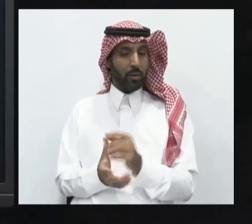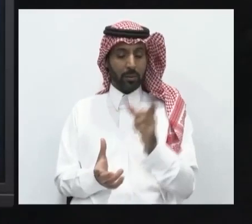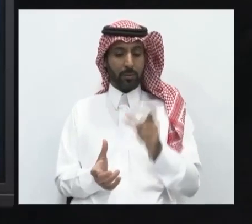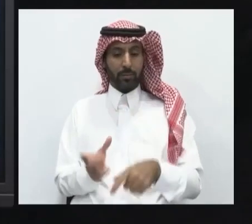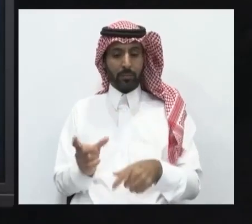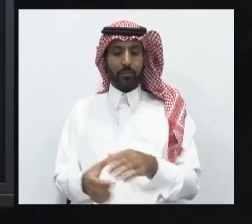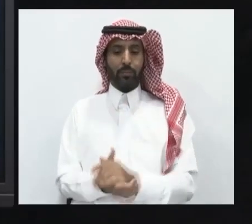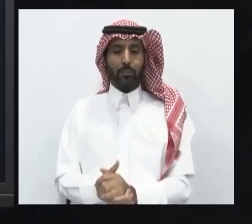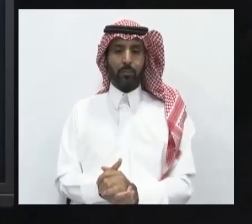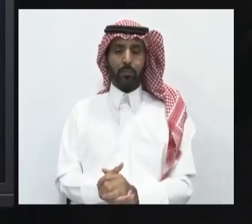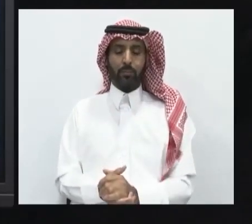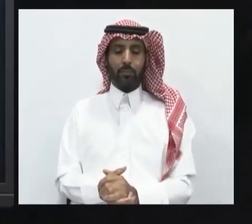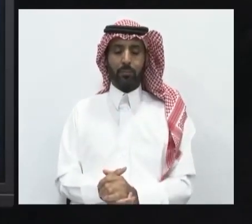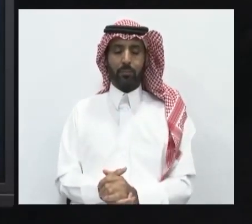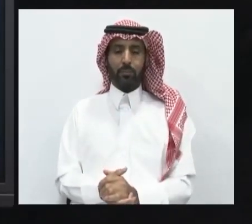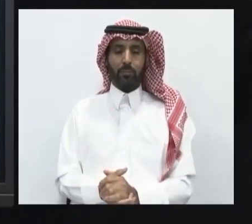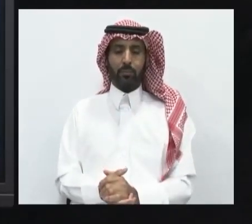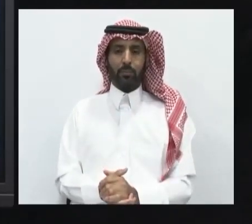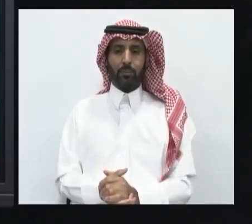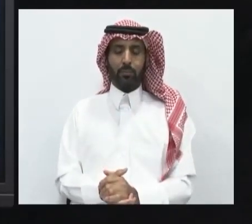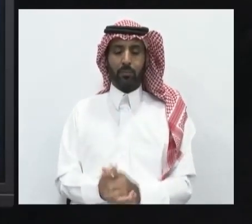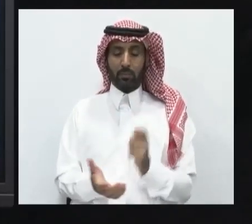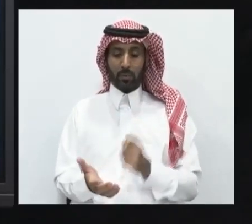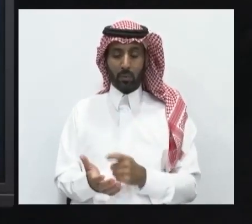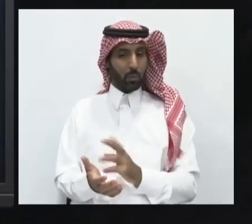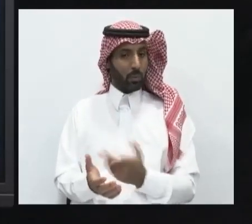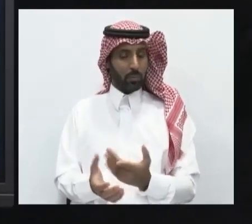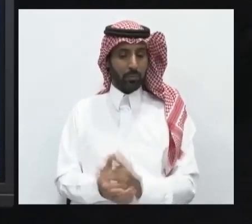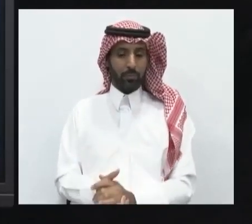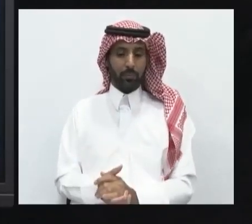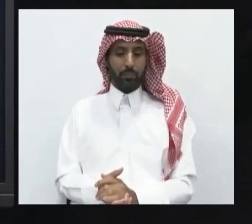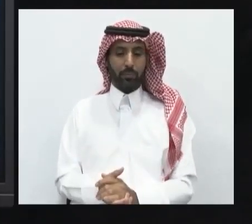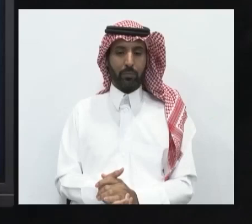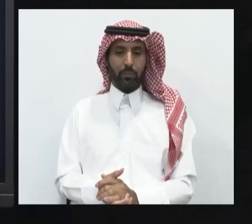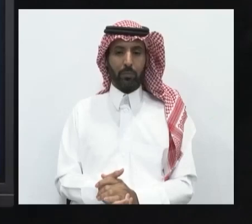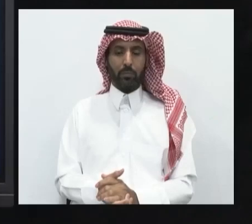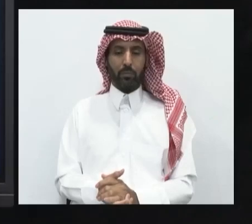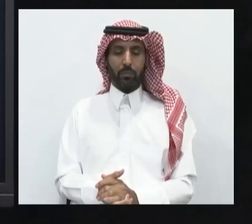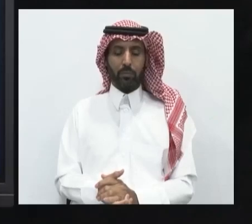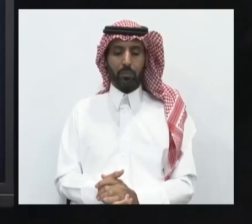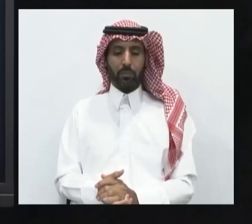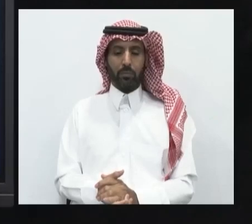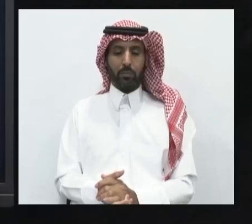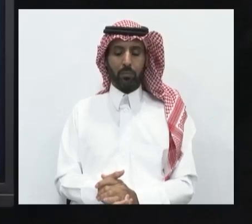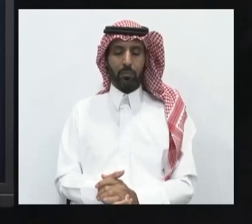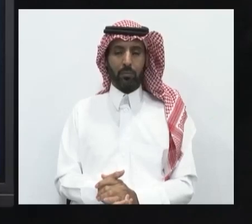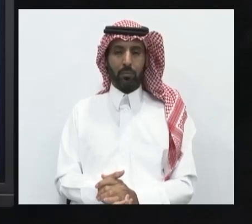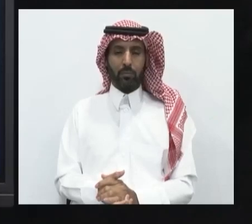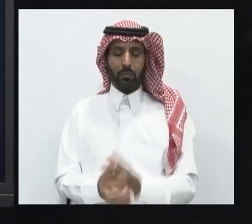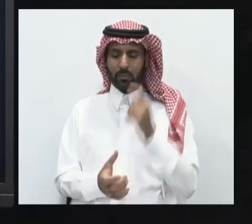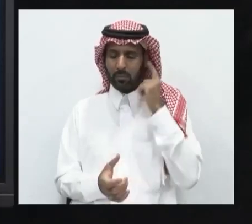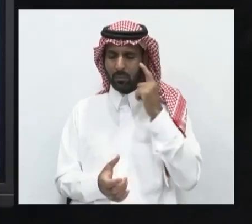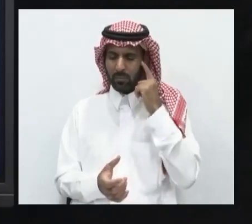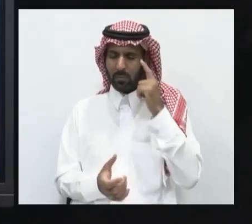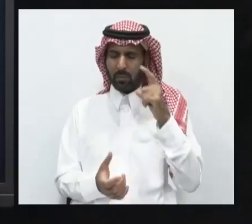on what evidence, what did Mr. Combs do to that led him to think